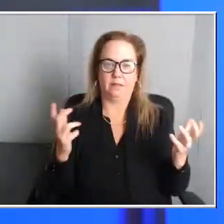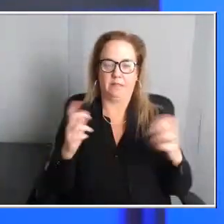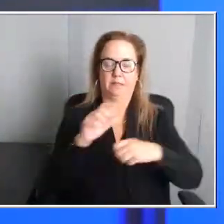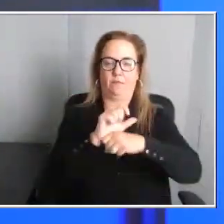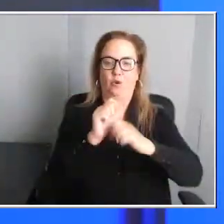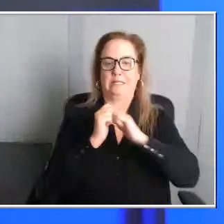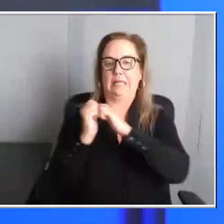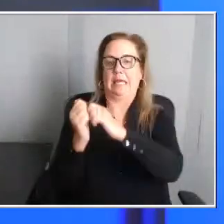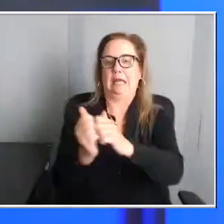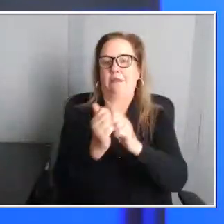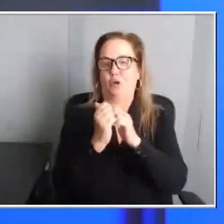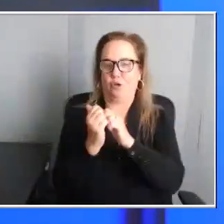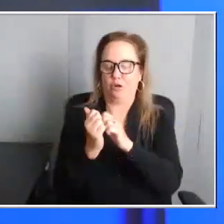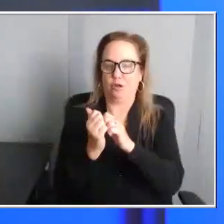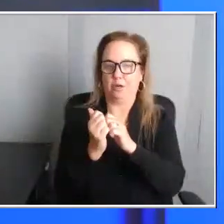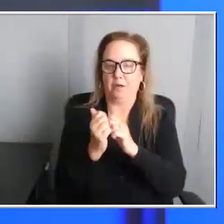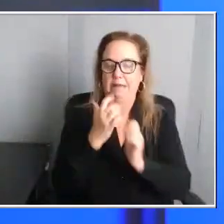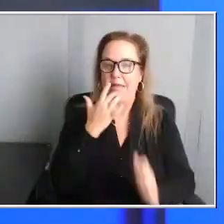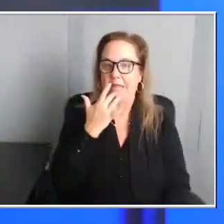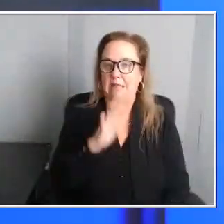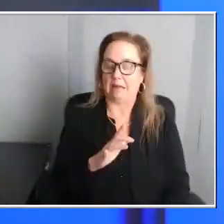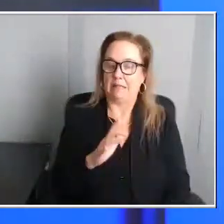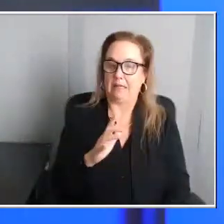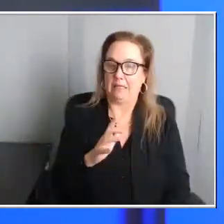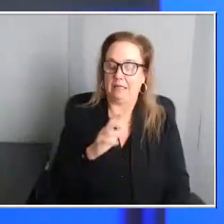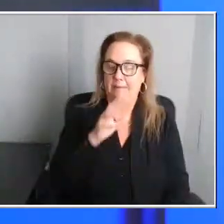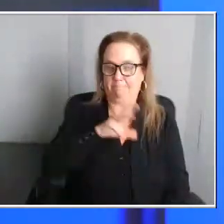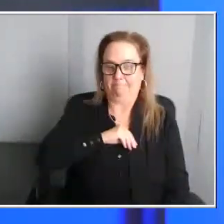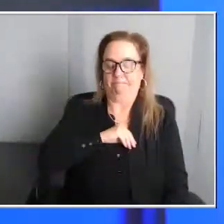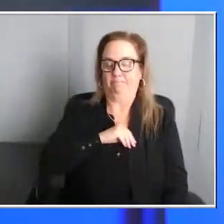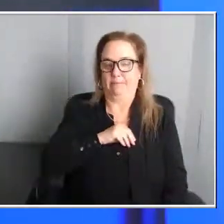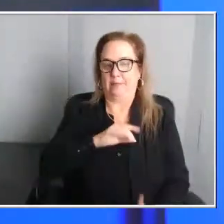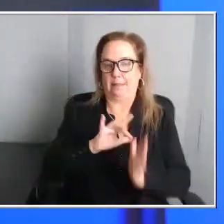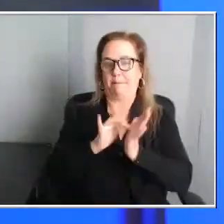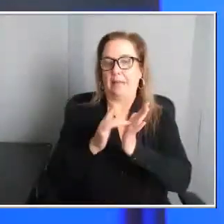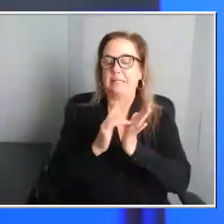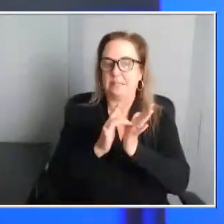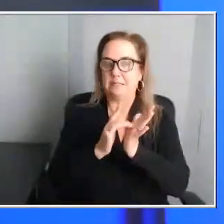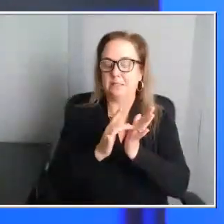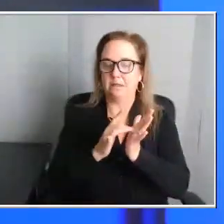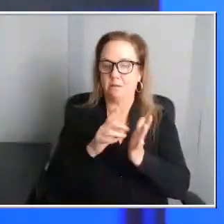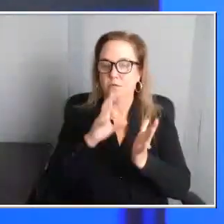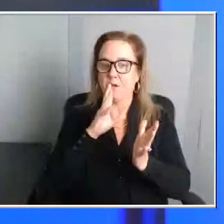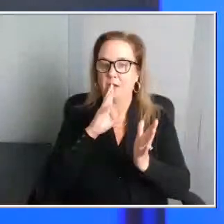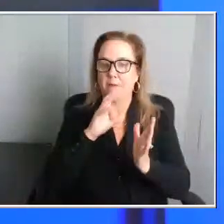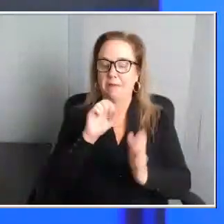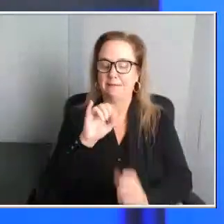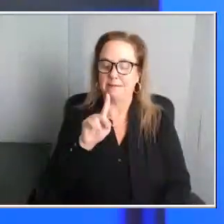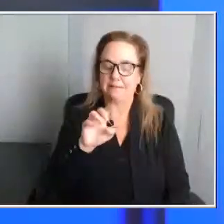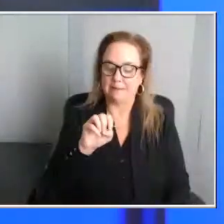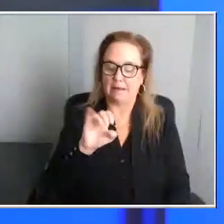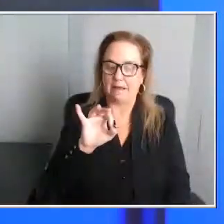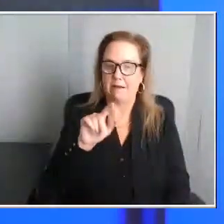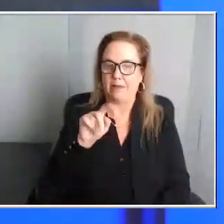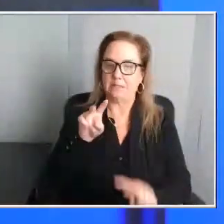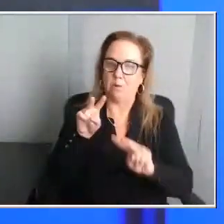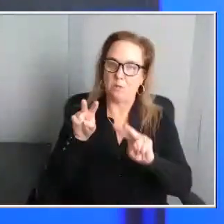together. So luckily he tolerates the medicines very well. We are always talking about side effects and what to look out for.